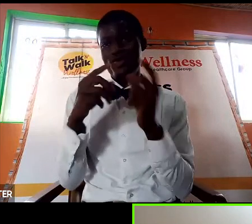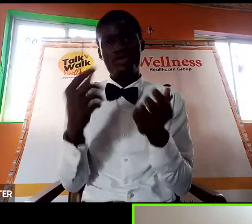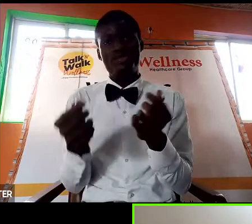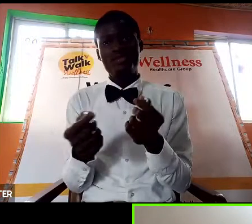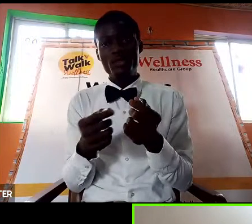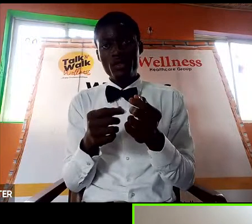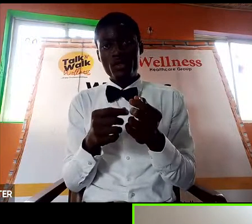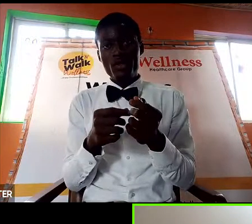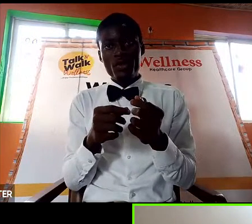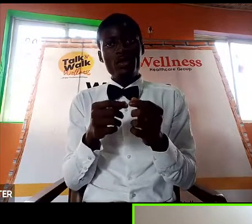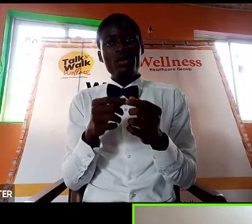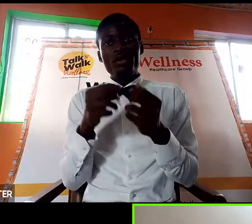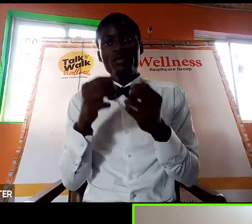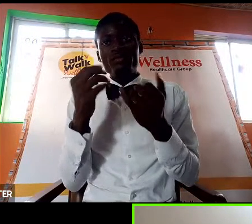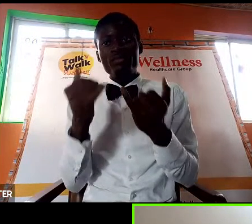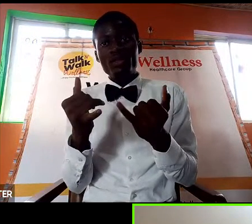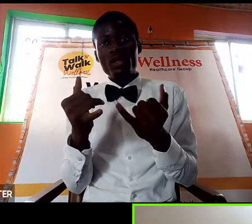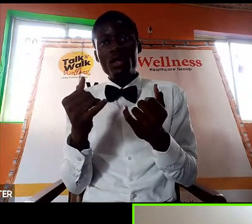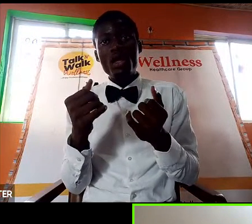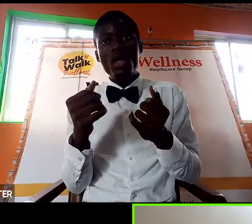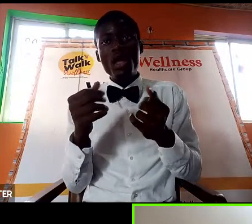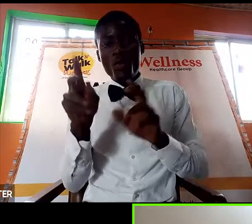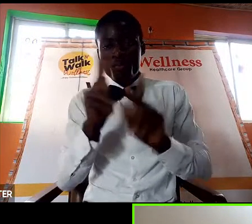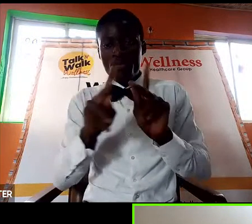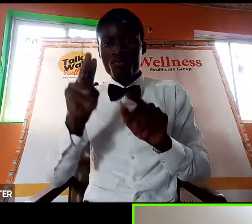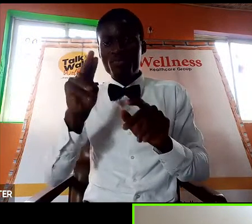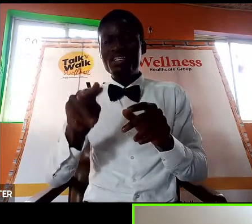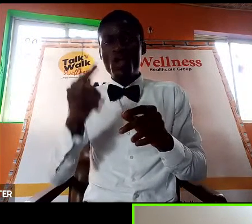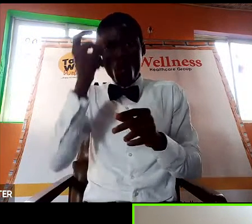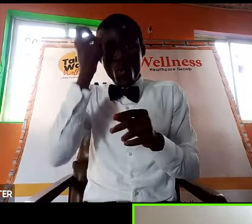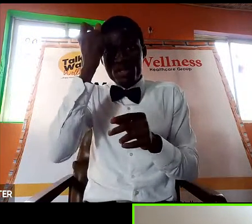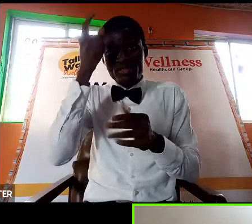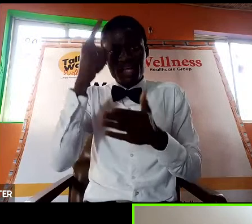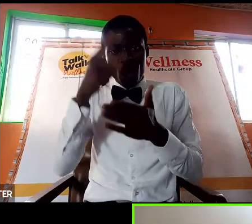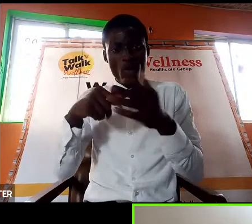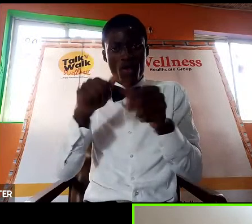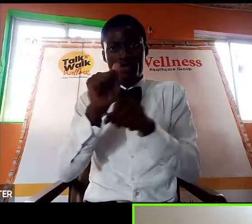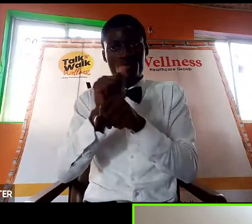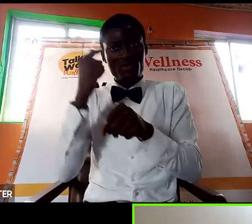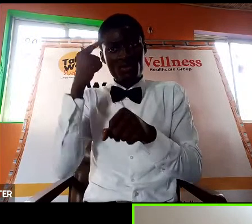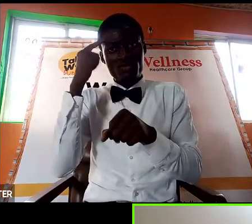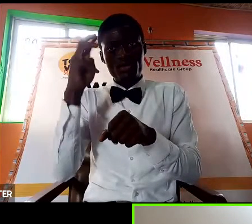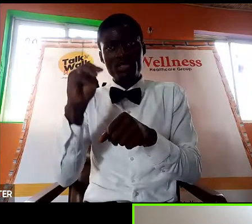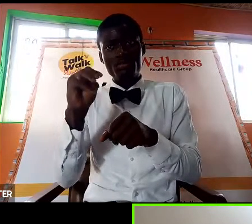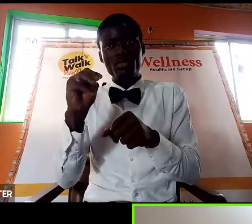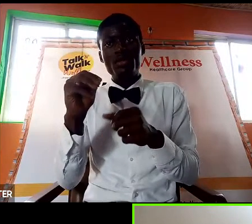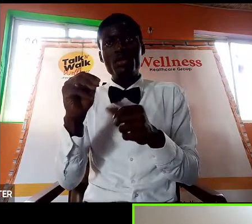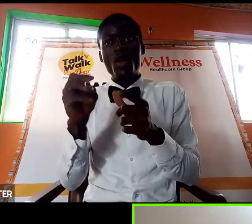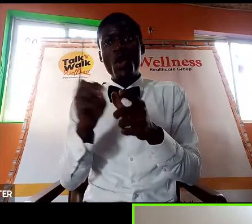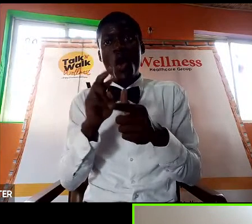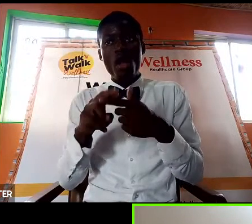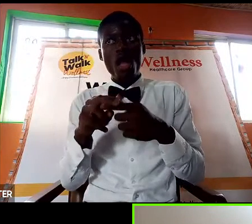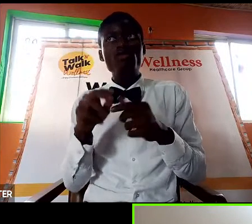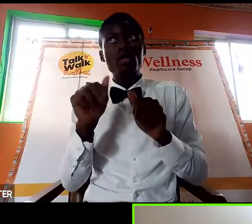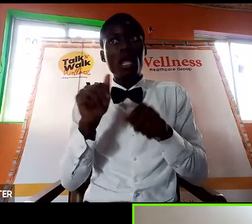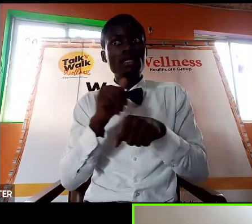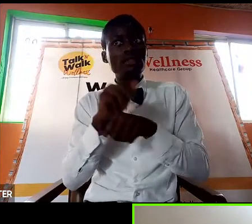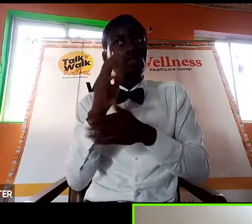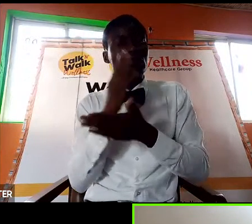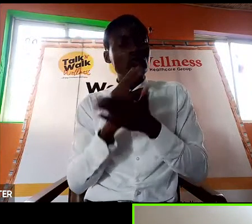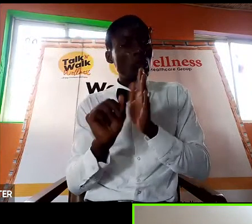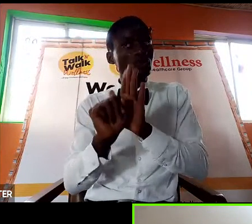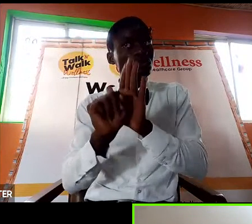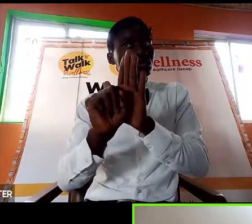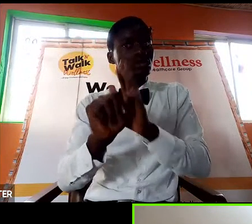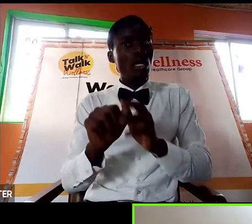people should understand what works for them. You could send some signals, you know, maybe you use certain